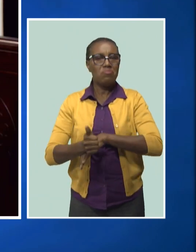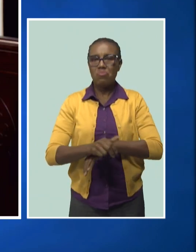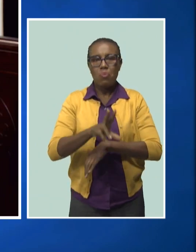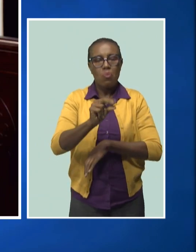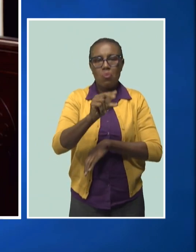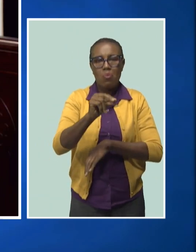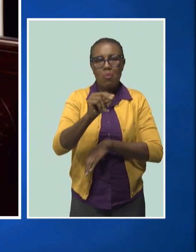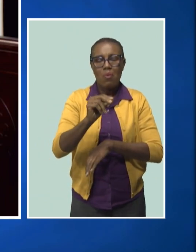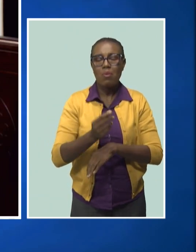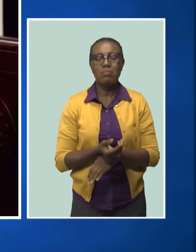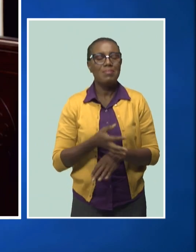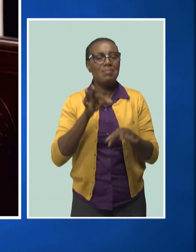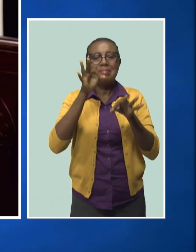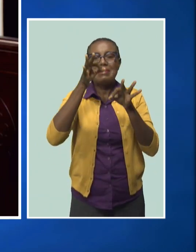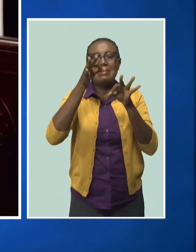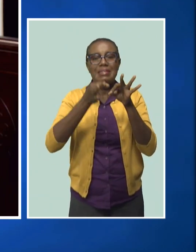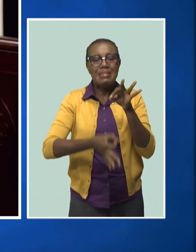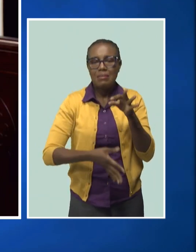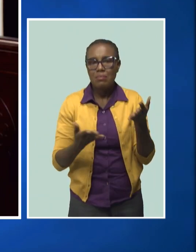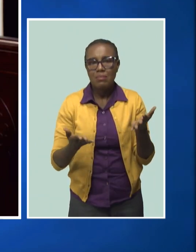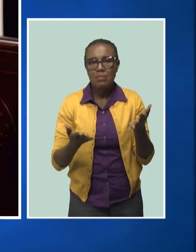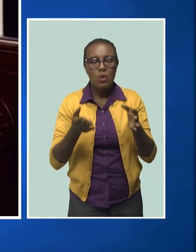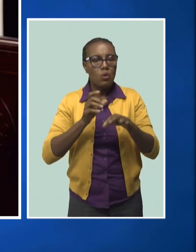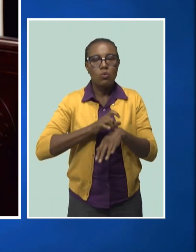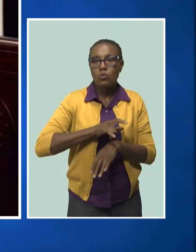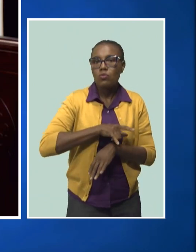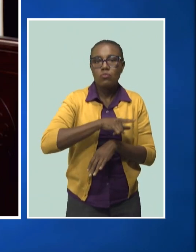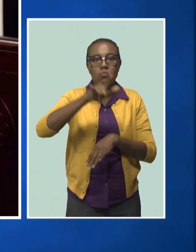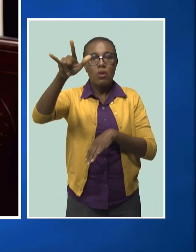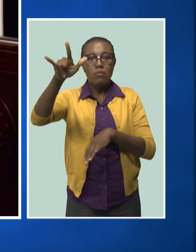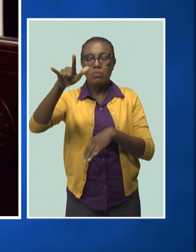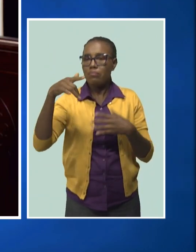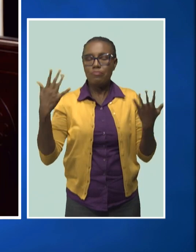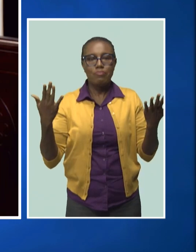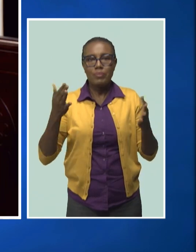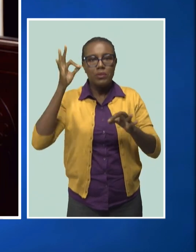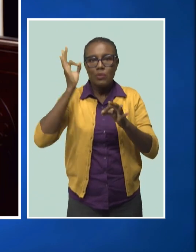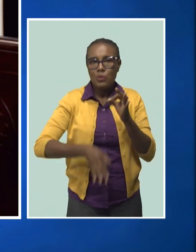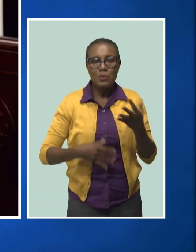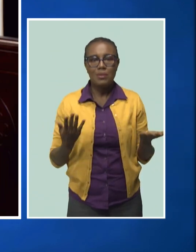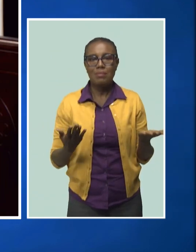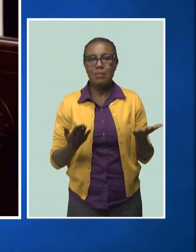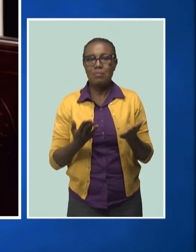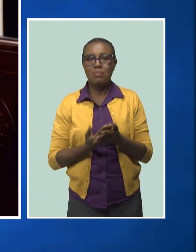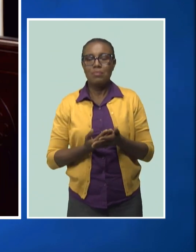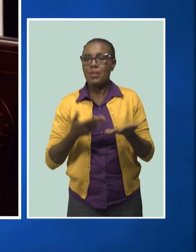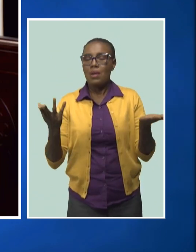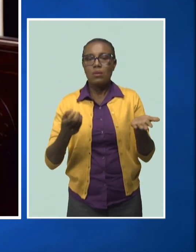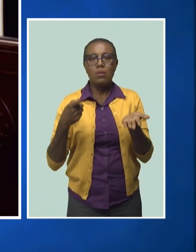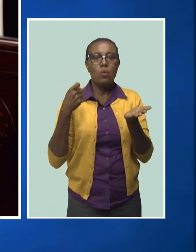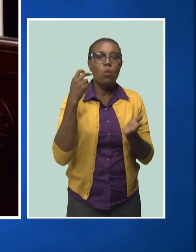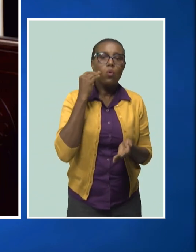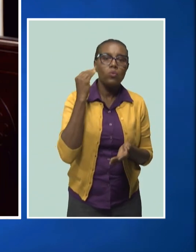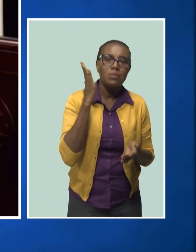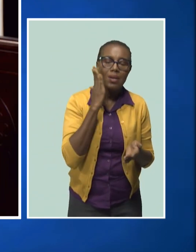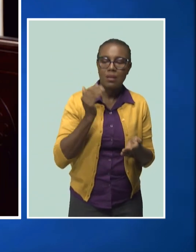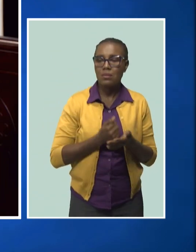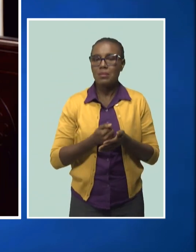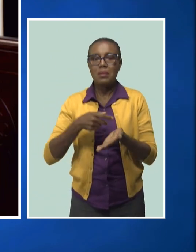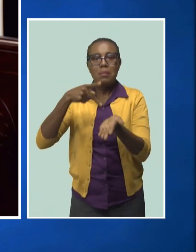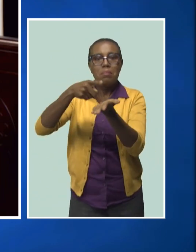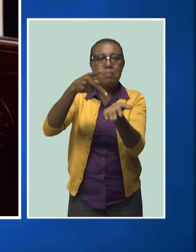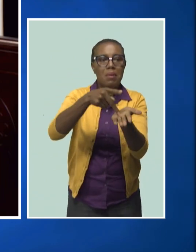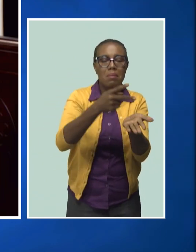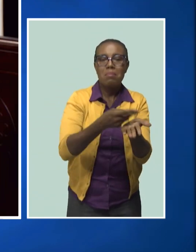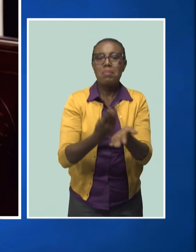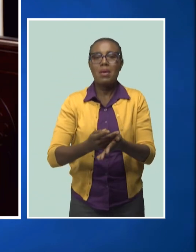simply, Mr. Speaker, that you could not travel in a tourism economy, that the fact of the hotels not needing to buy pork,